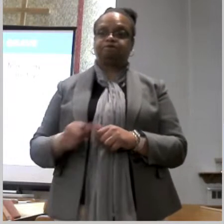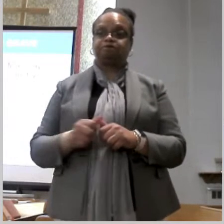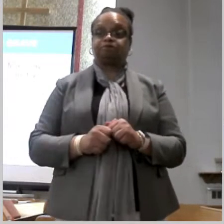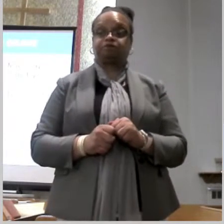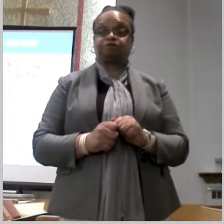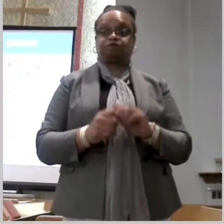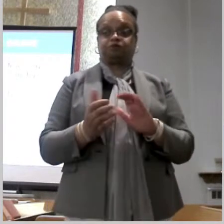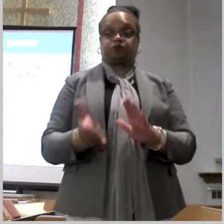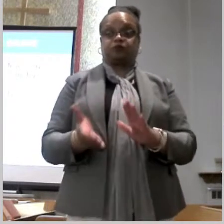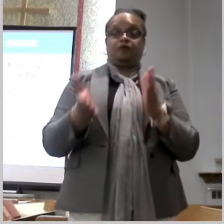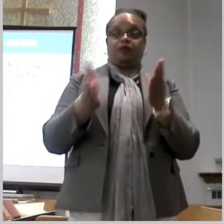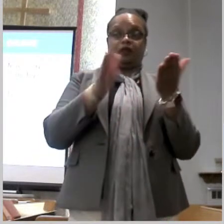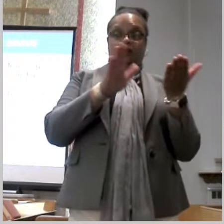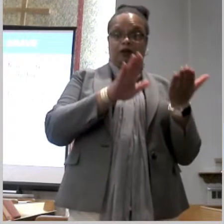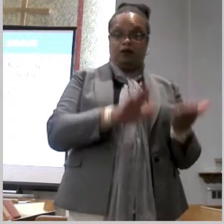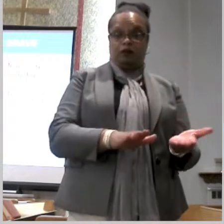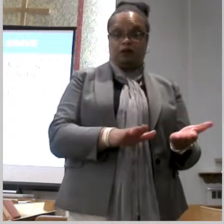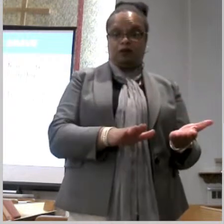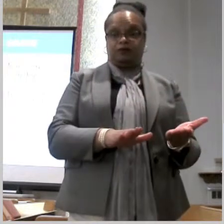Jesus, my